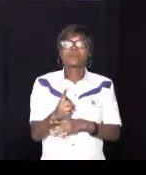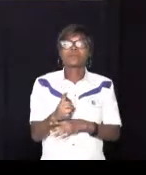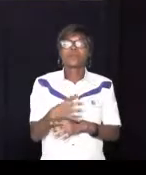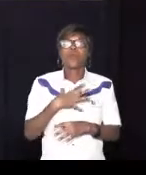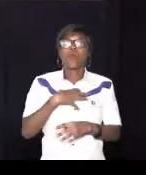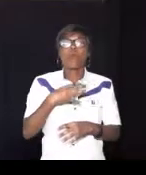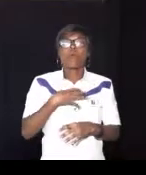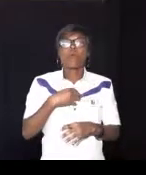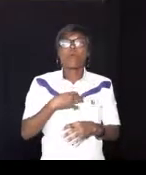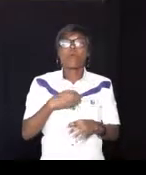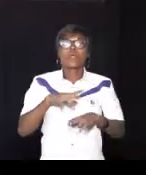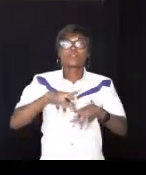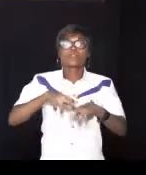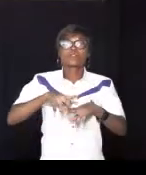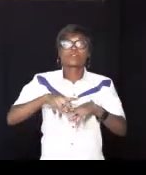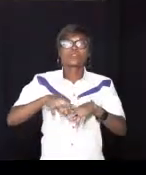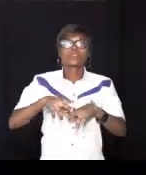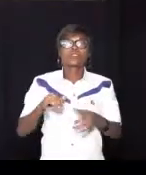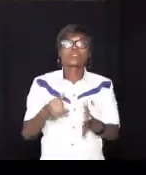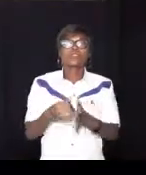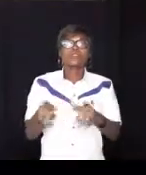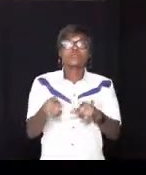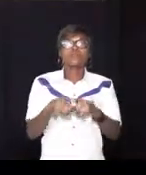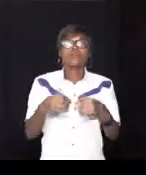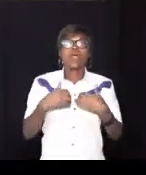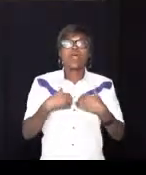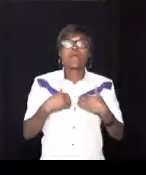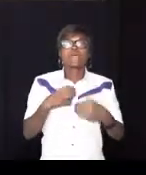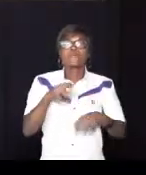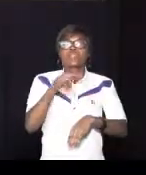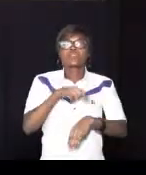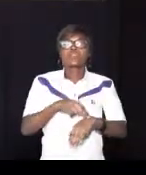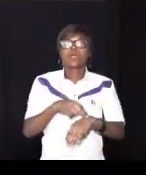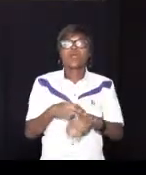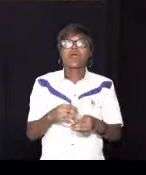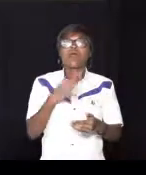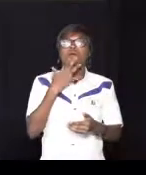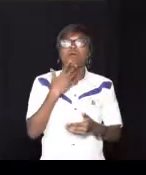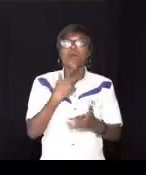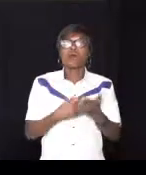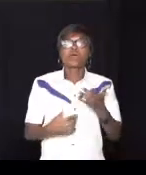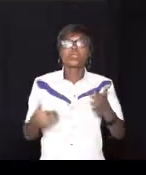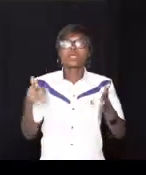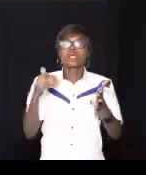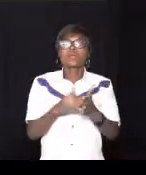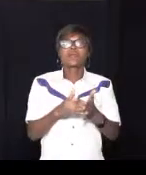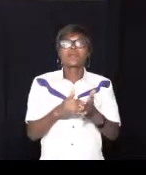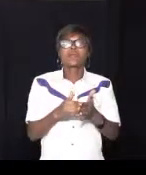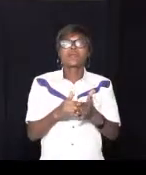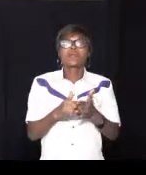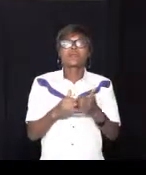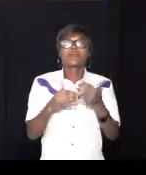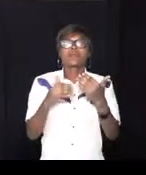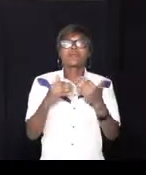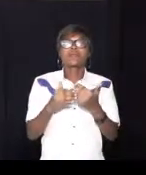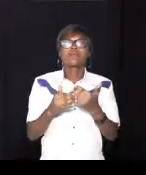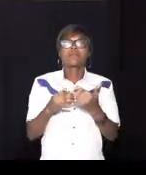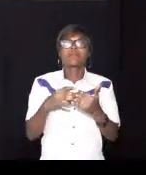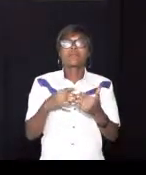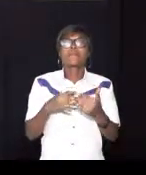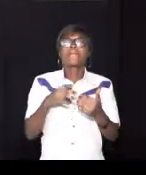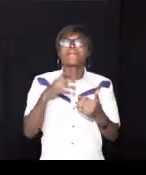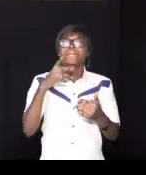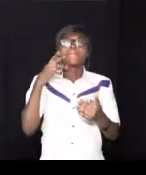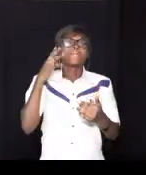color. White salt, it also has natural color. What else again?